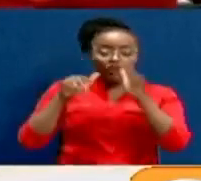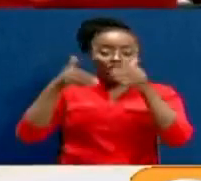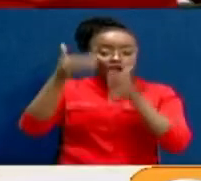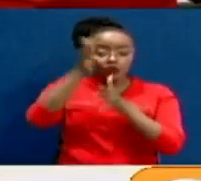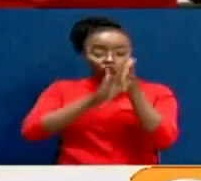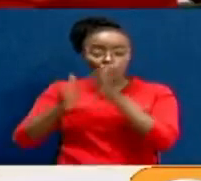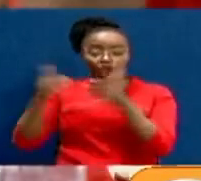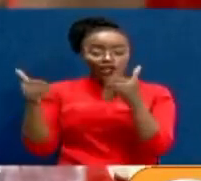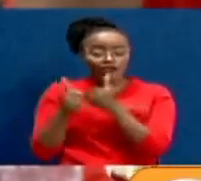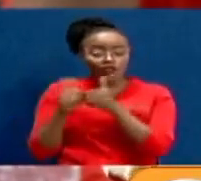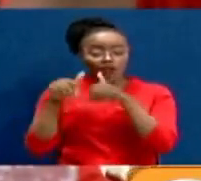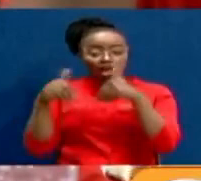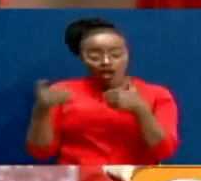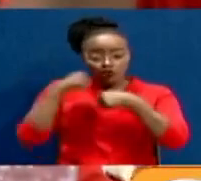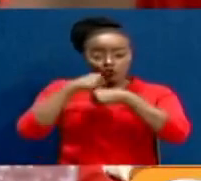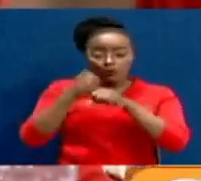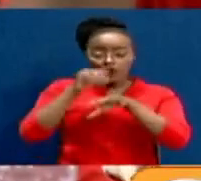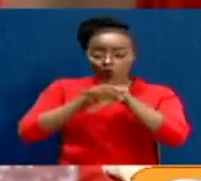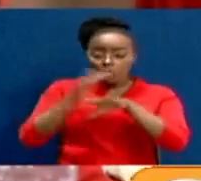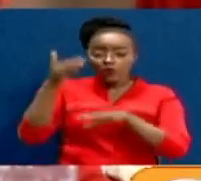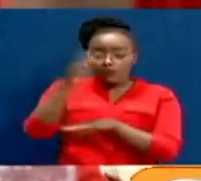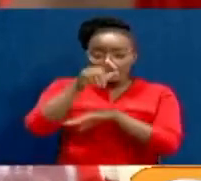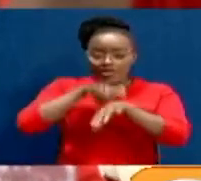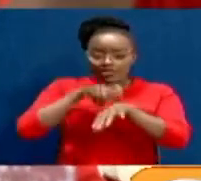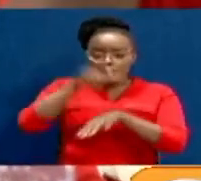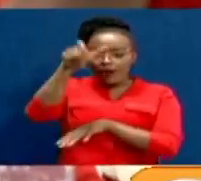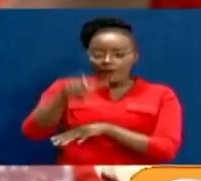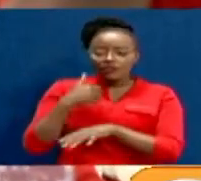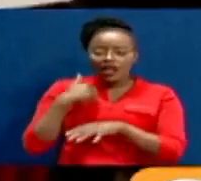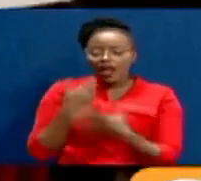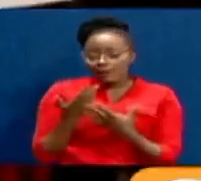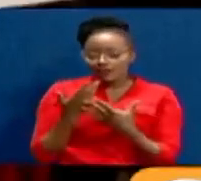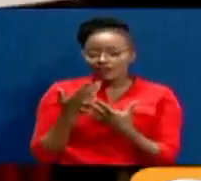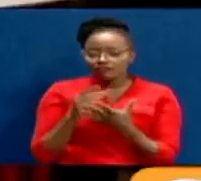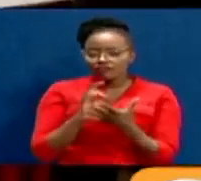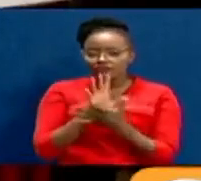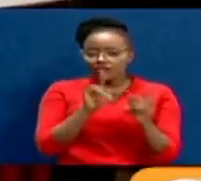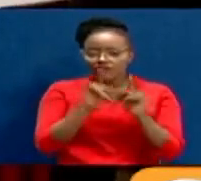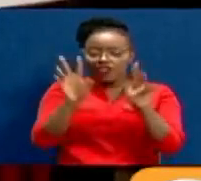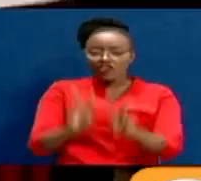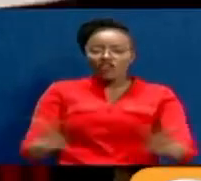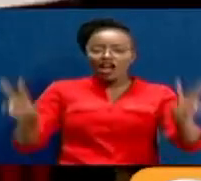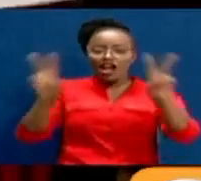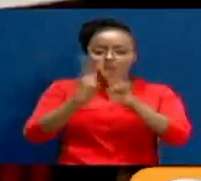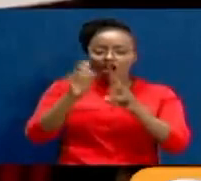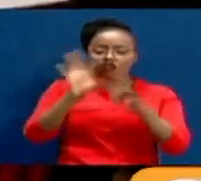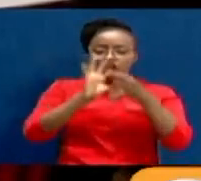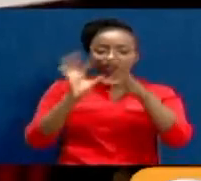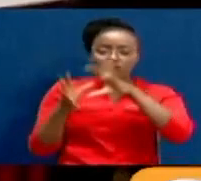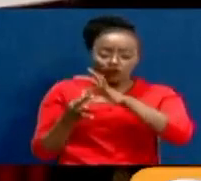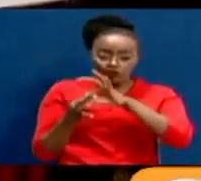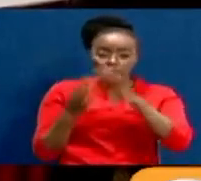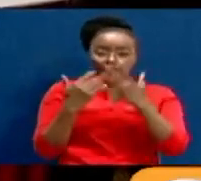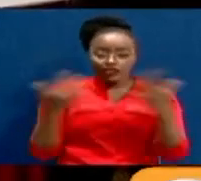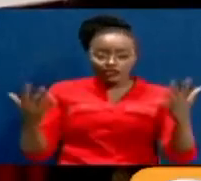to organize games, how to make proper returns when funds have been received, and the values of the Olympic movement.